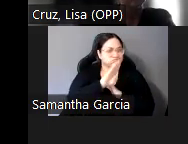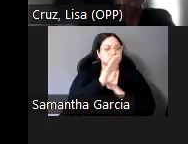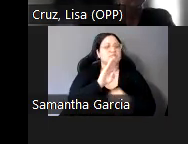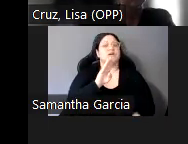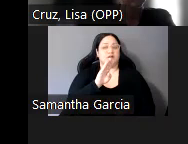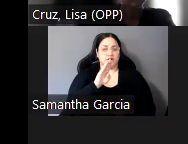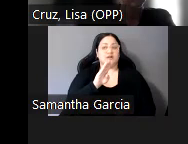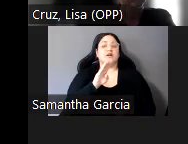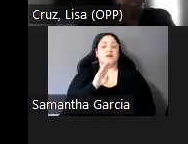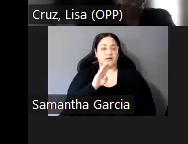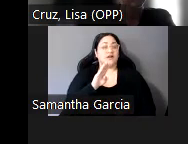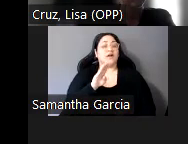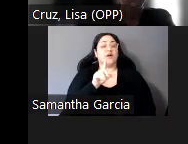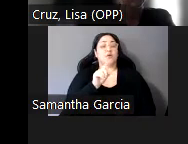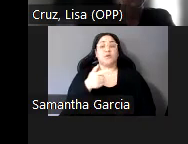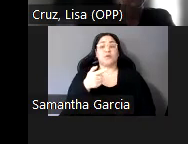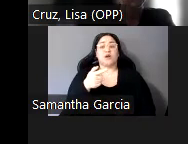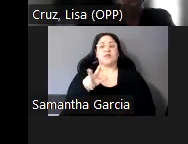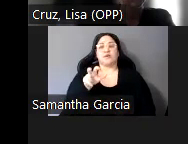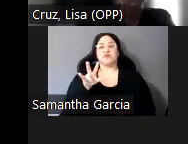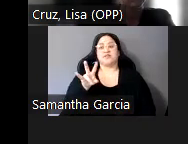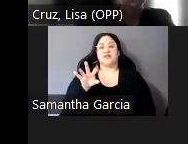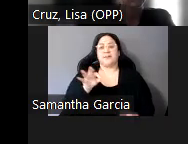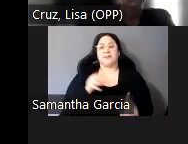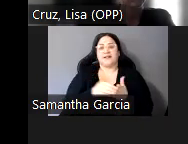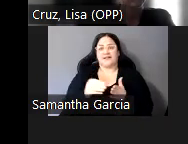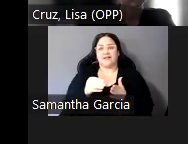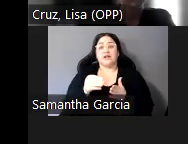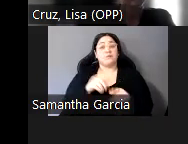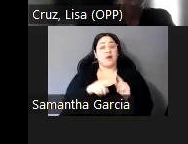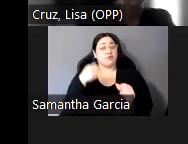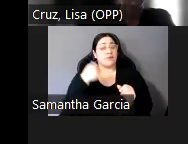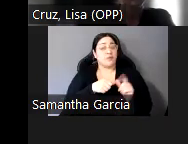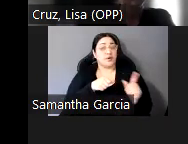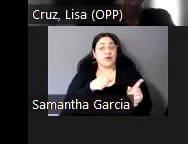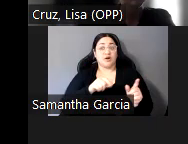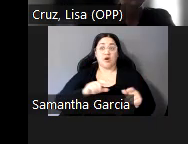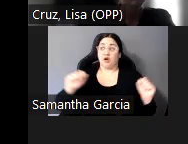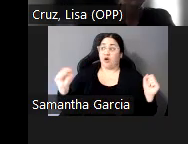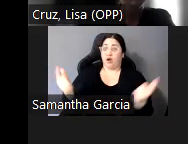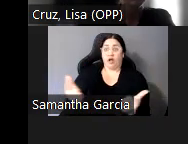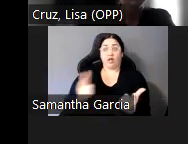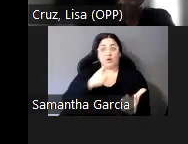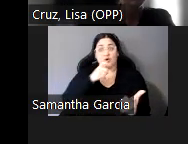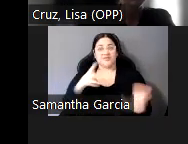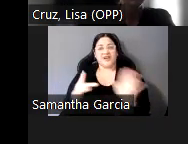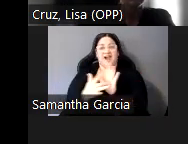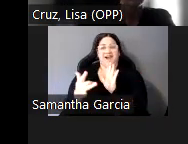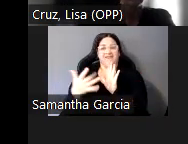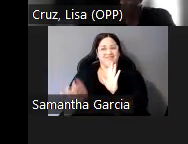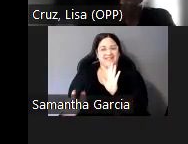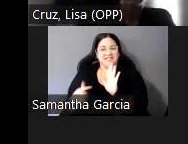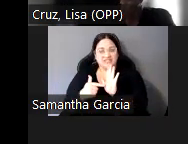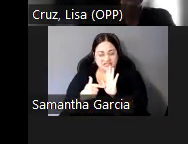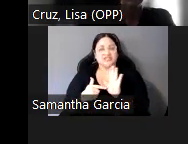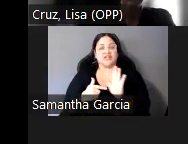You have to remember that only on average 5 to 10% of victims actually report their crimes to law enforcement or to the Canadian Anti-Fraud Centre. Well,